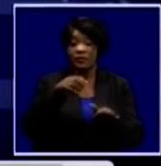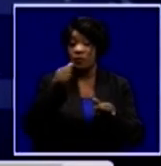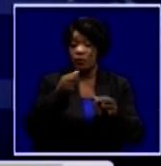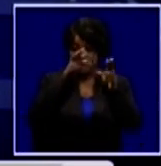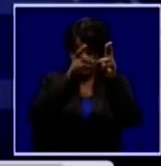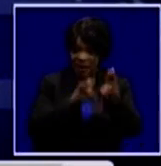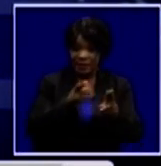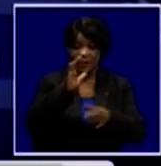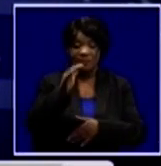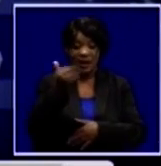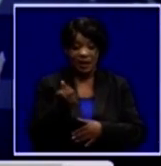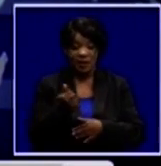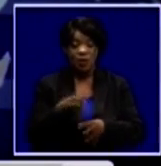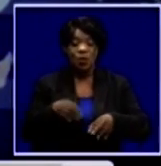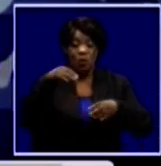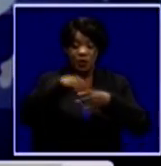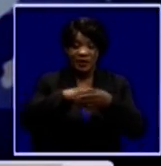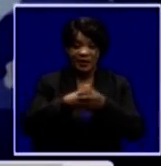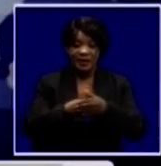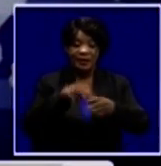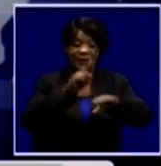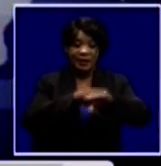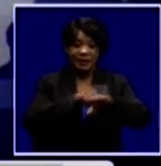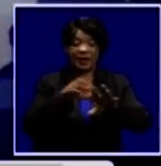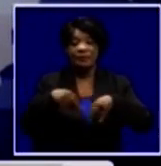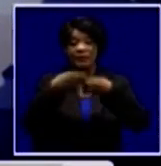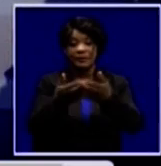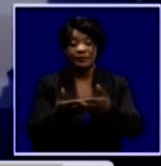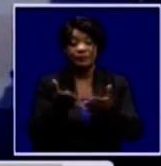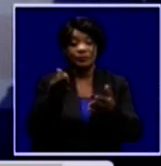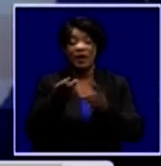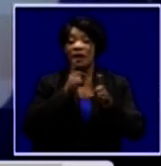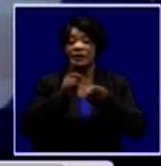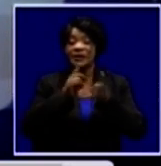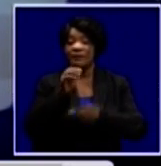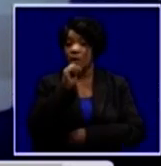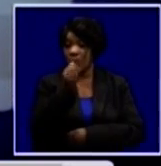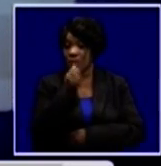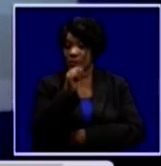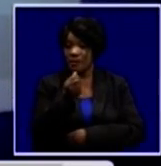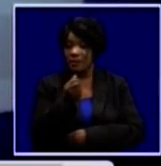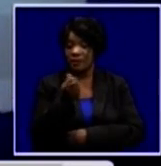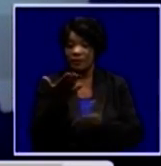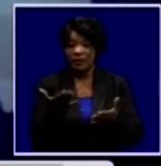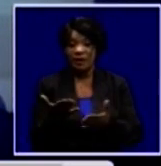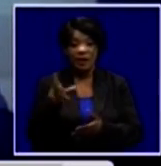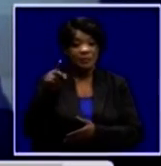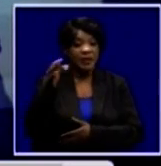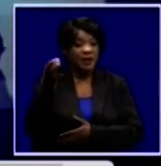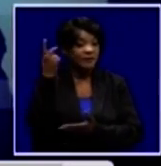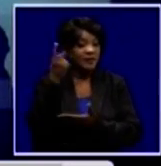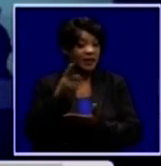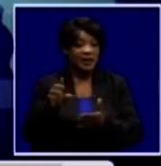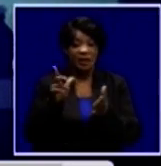not respond within the stipulated time. Now, the PF Secretary General said this at a press briefing held at the PF Secretariat